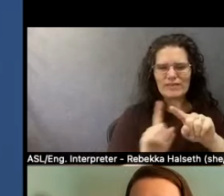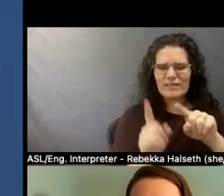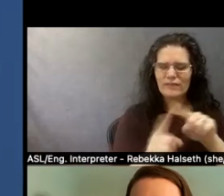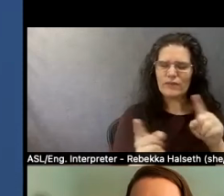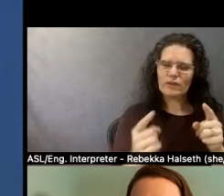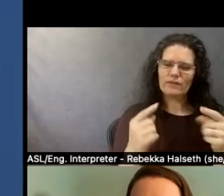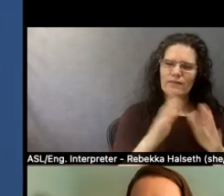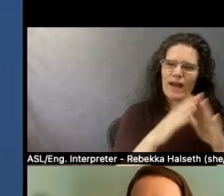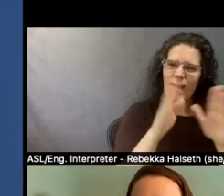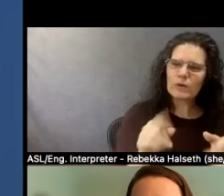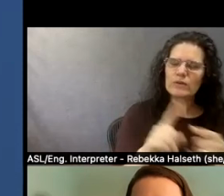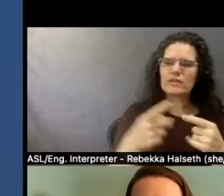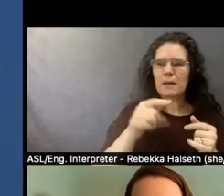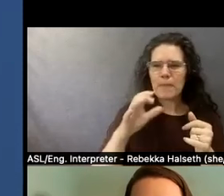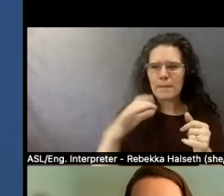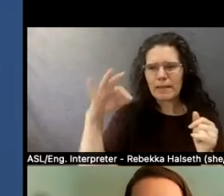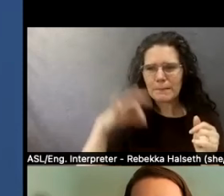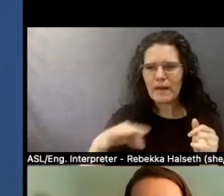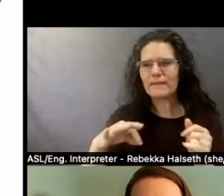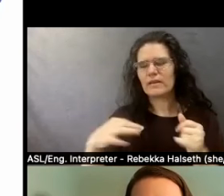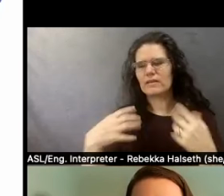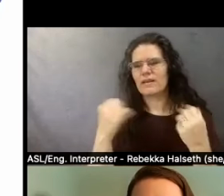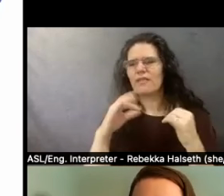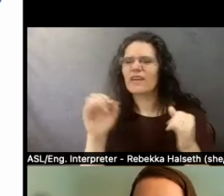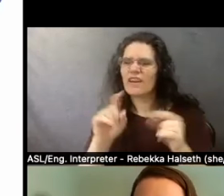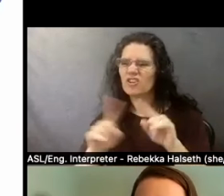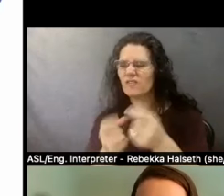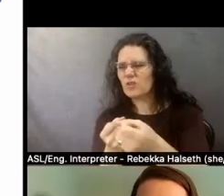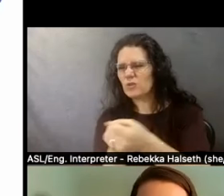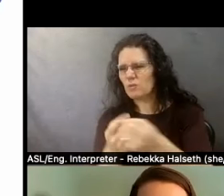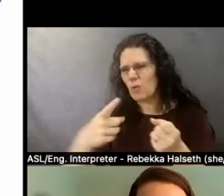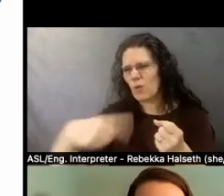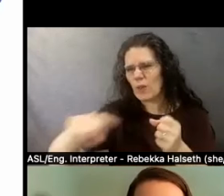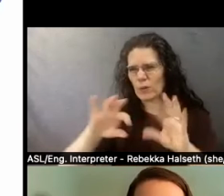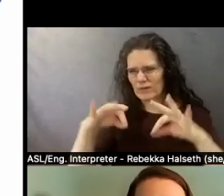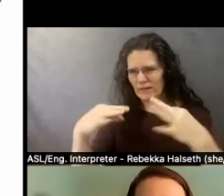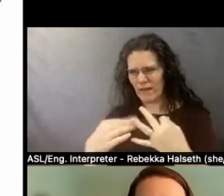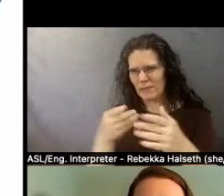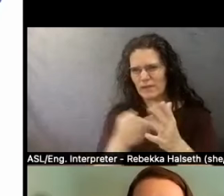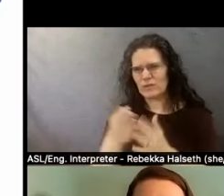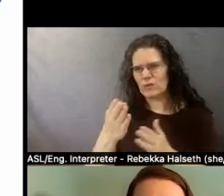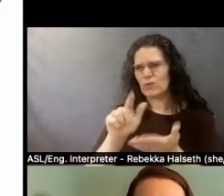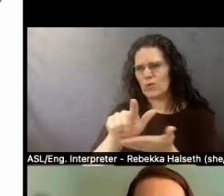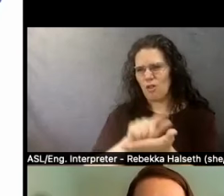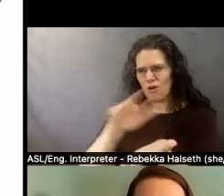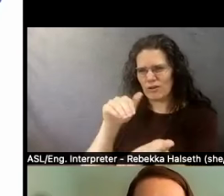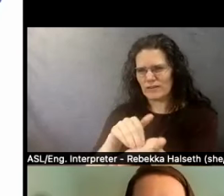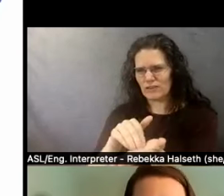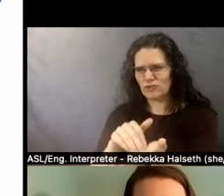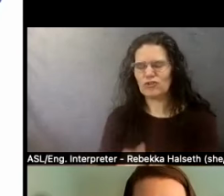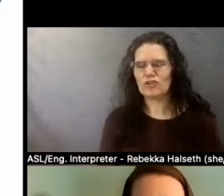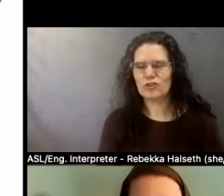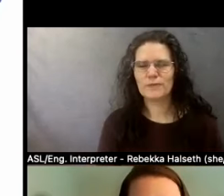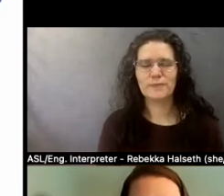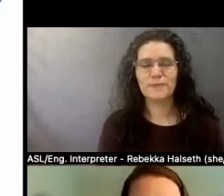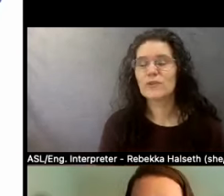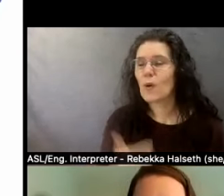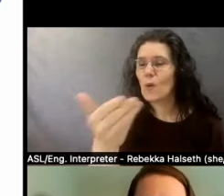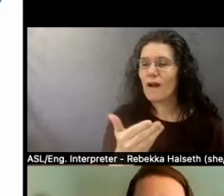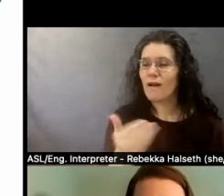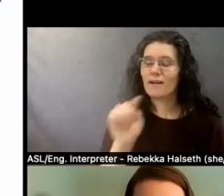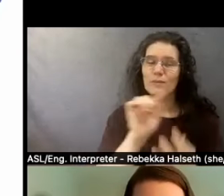healthcare. Welcome to Caroline. So those are our panelists today. Before we dig into the